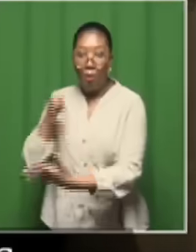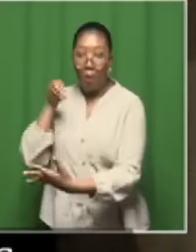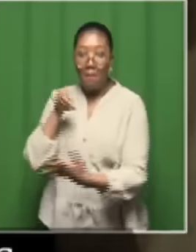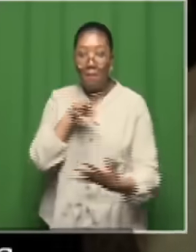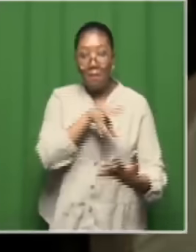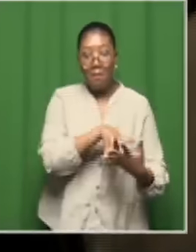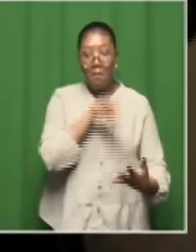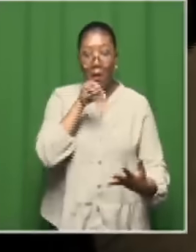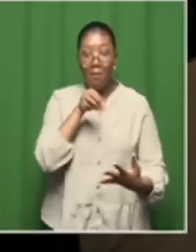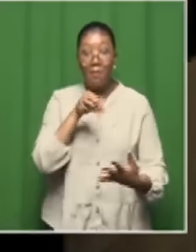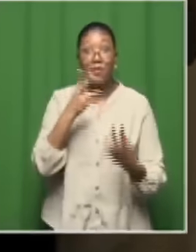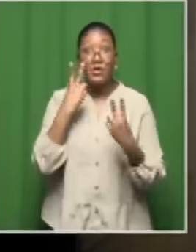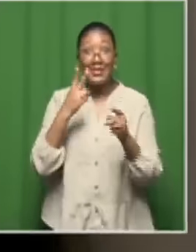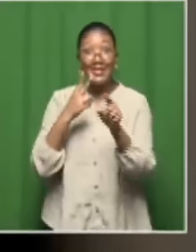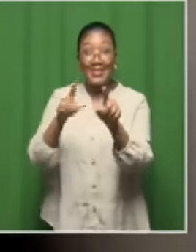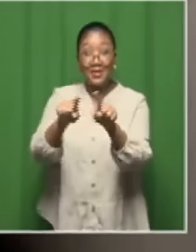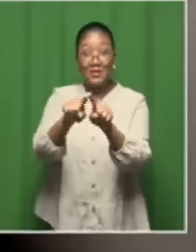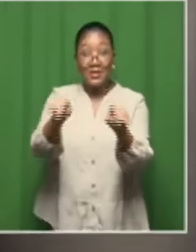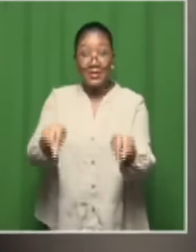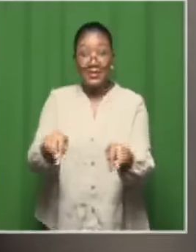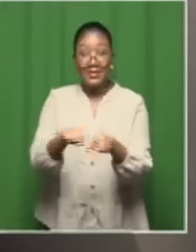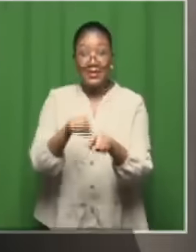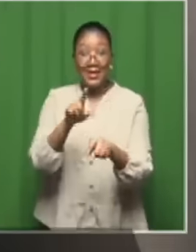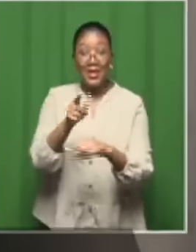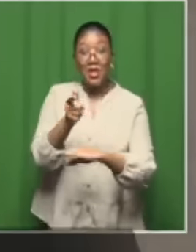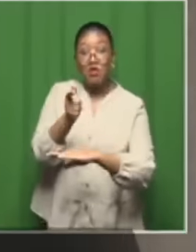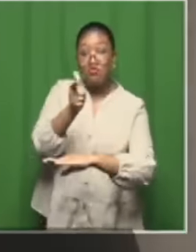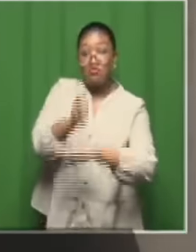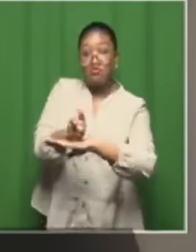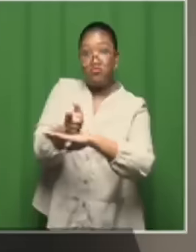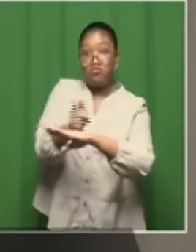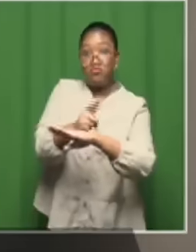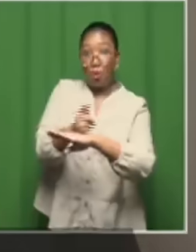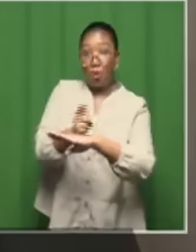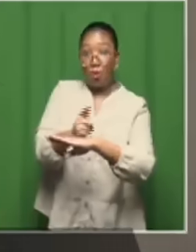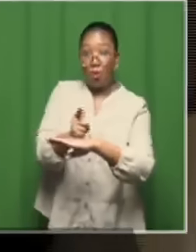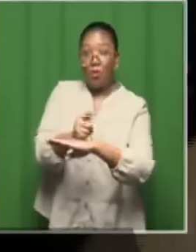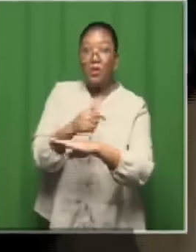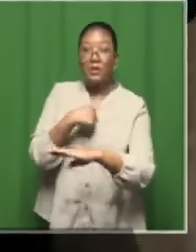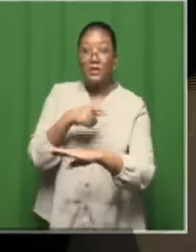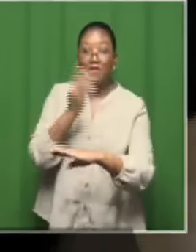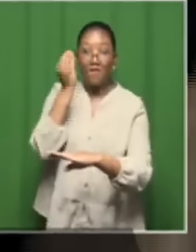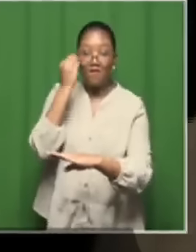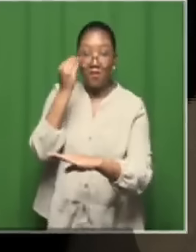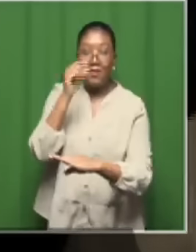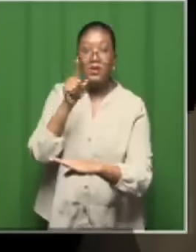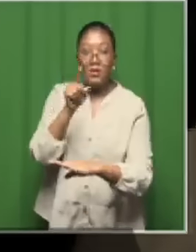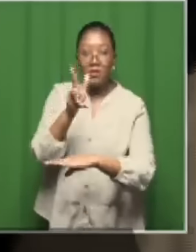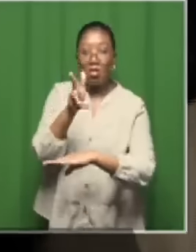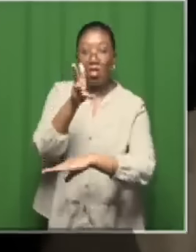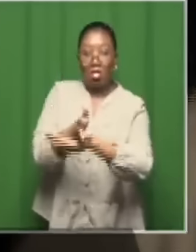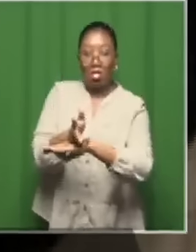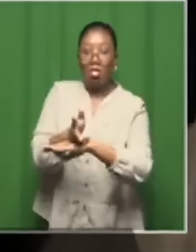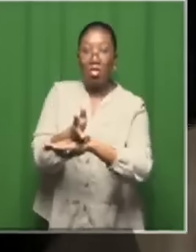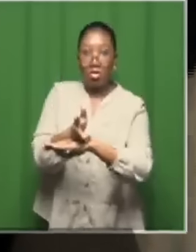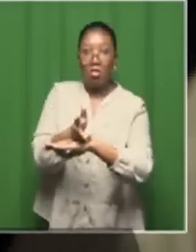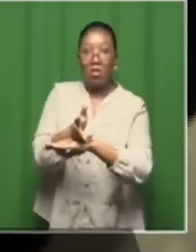monitor there on the top. It started recording, and the counter went off. If it